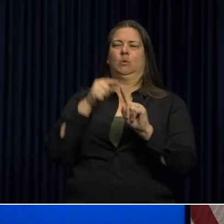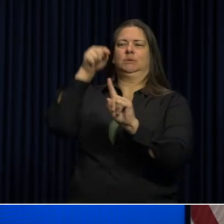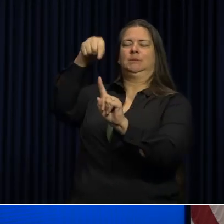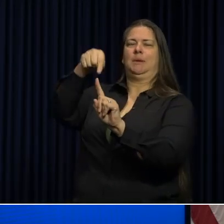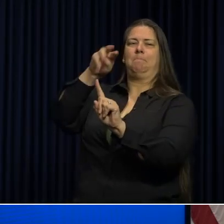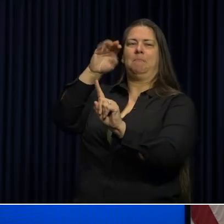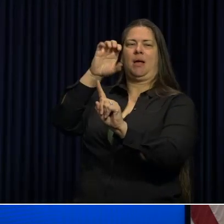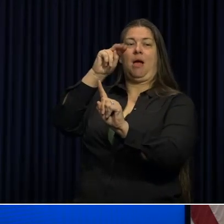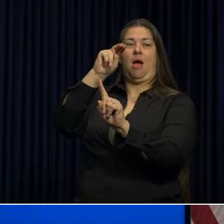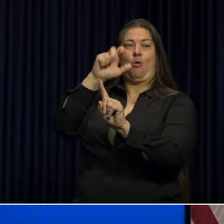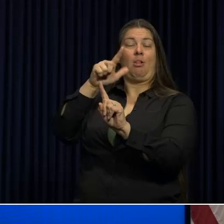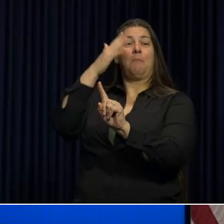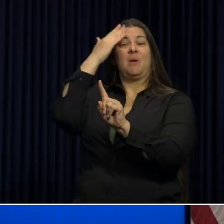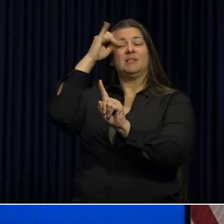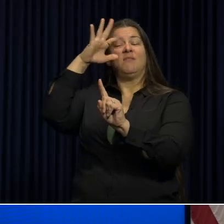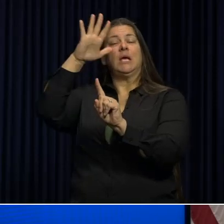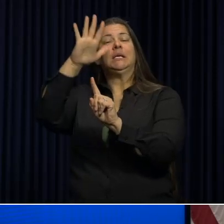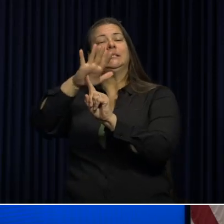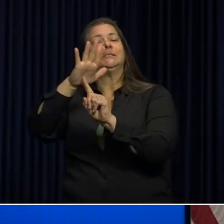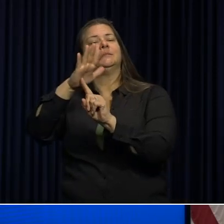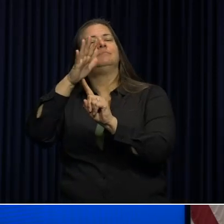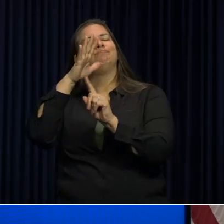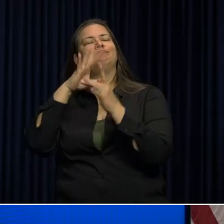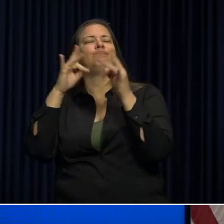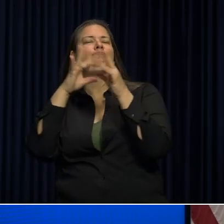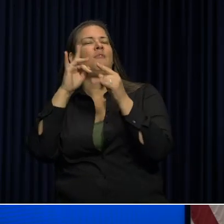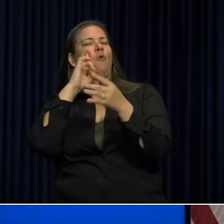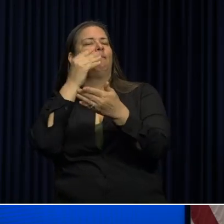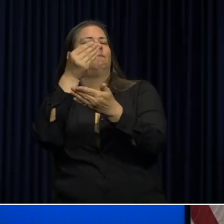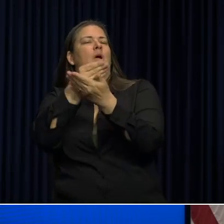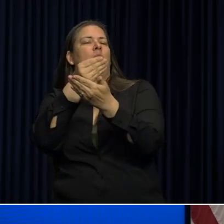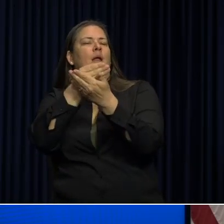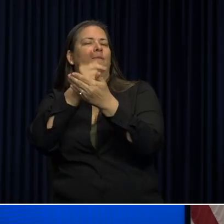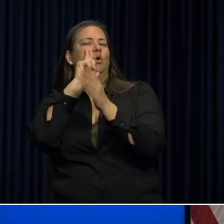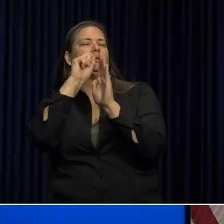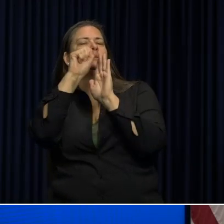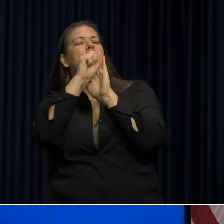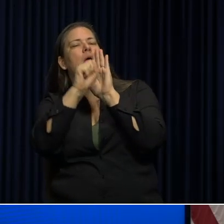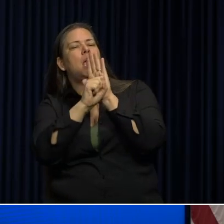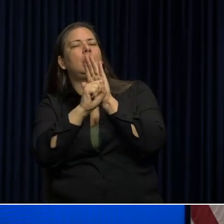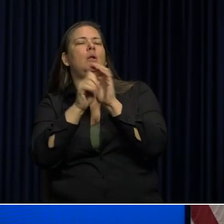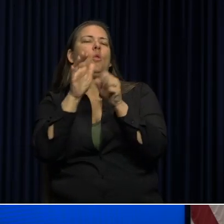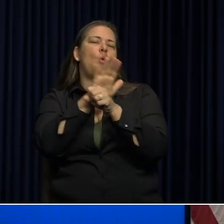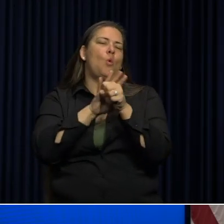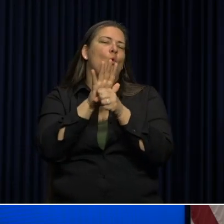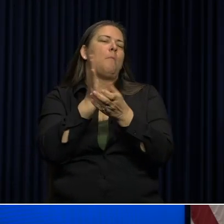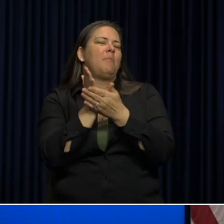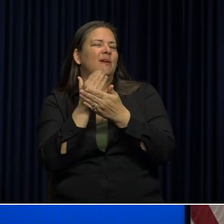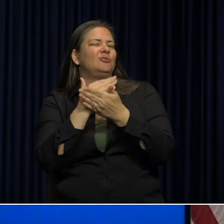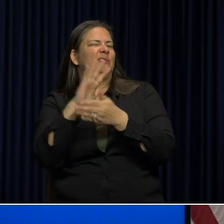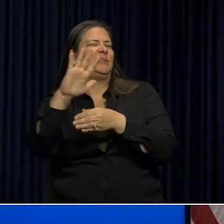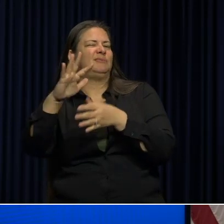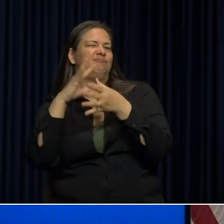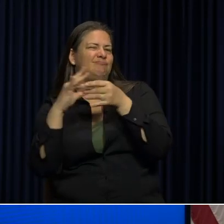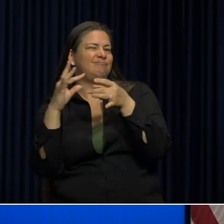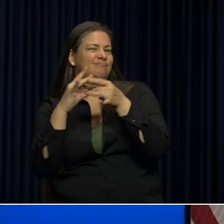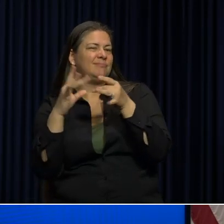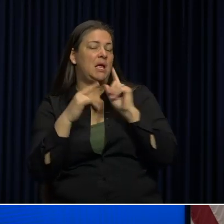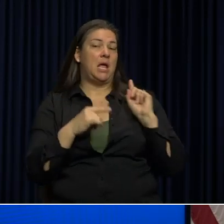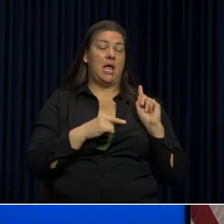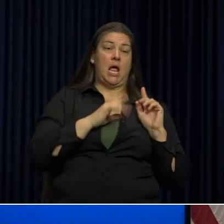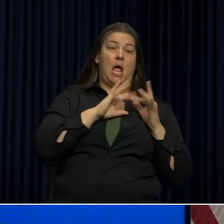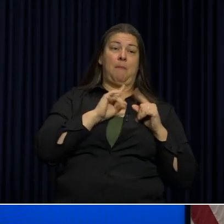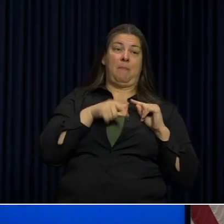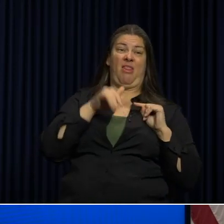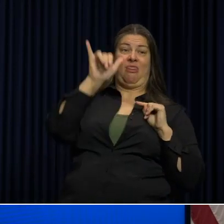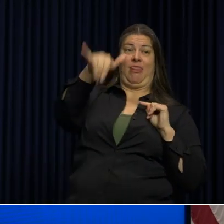his comments on funding for state and local budgets, and if